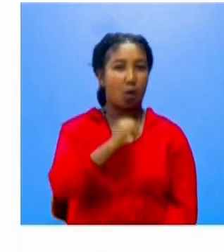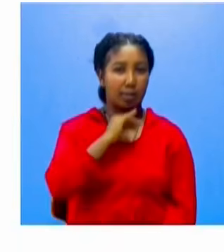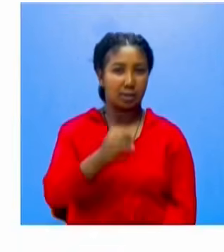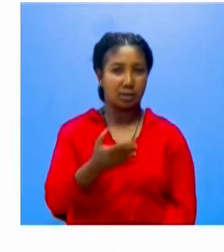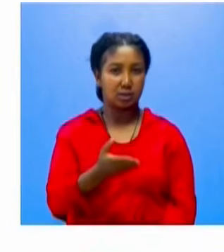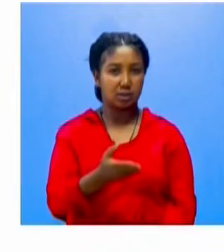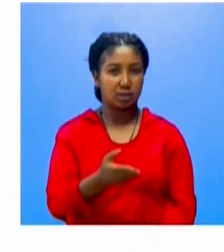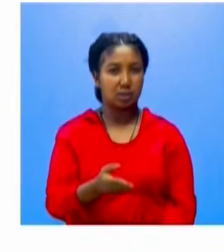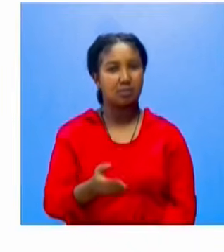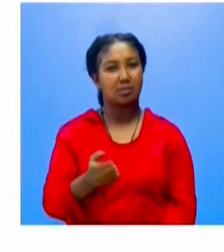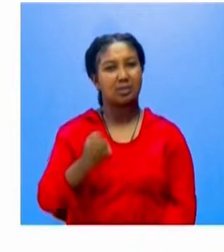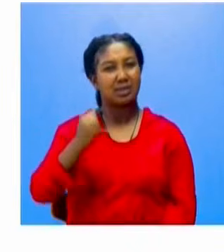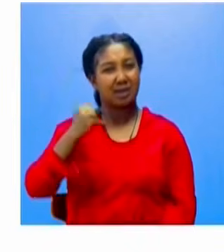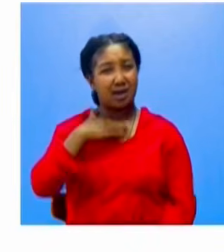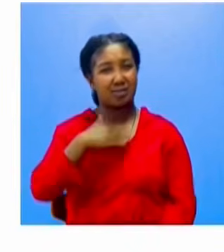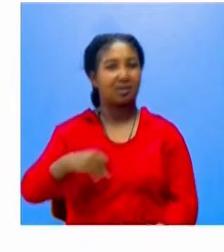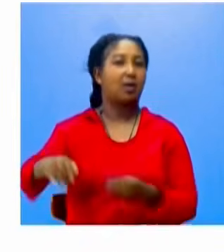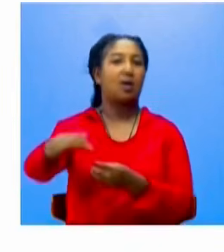environment.